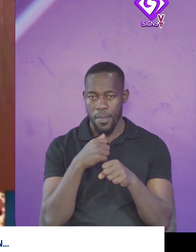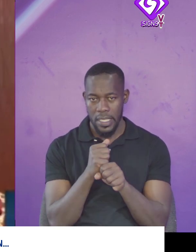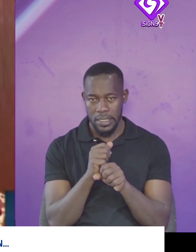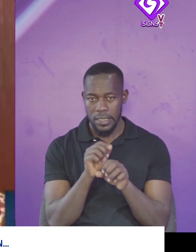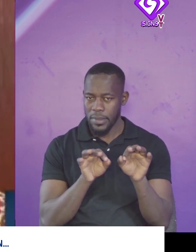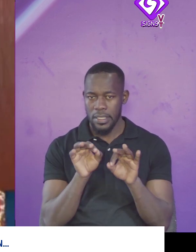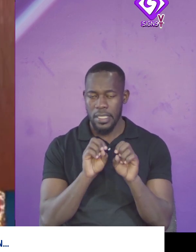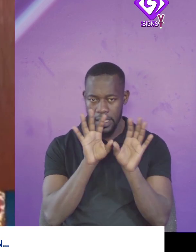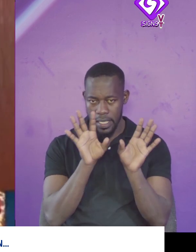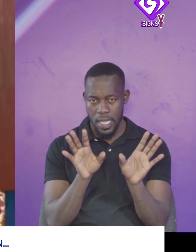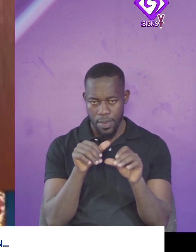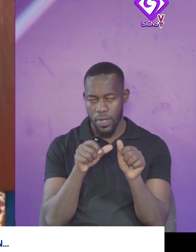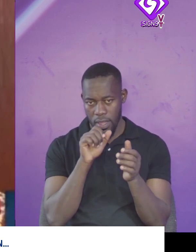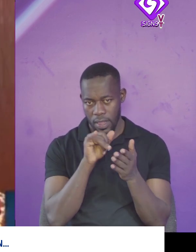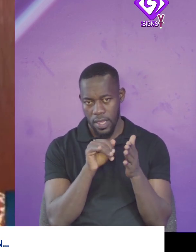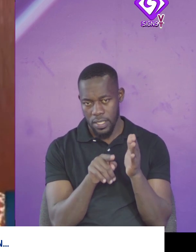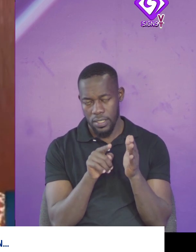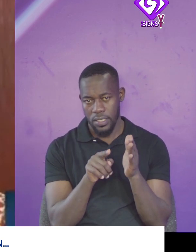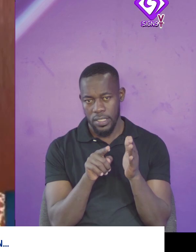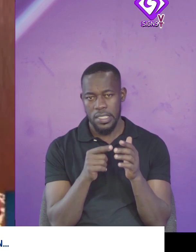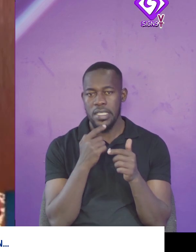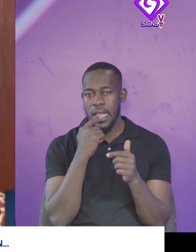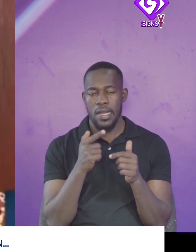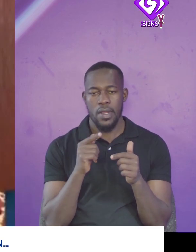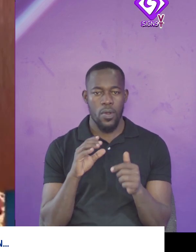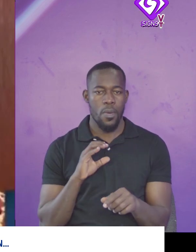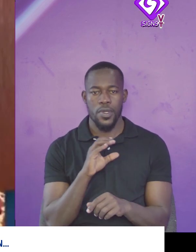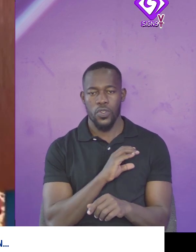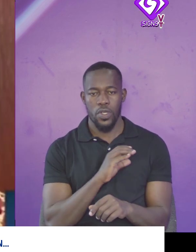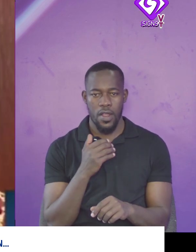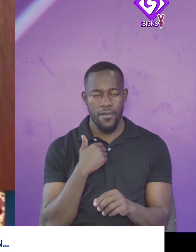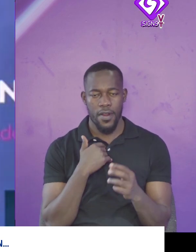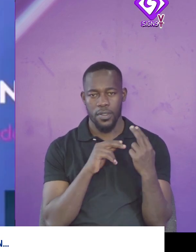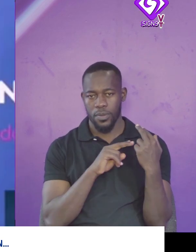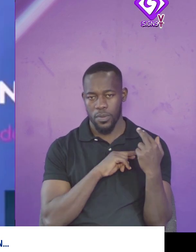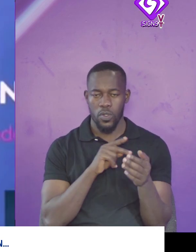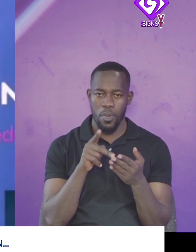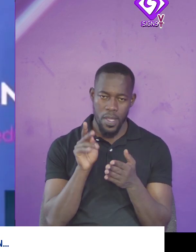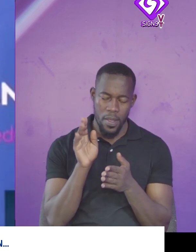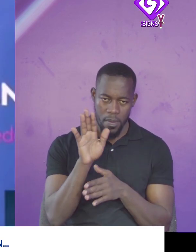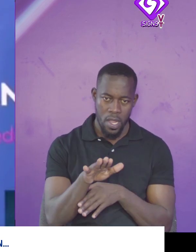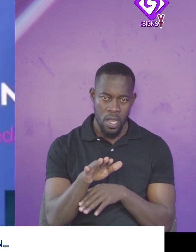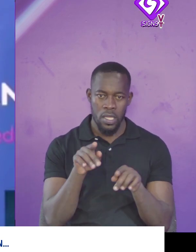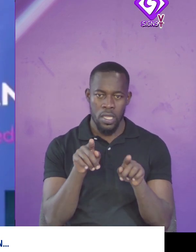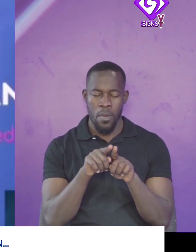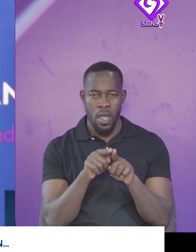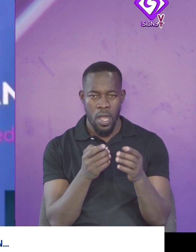particular clause and said that the commission has that mandate to compensate. But this